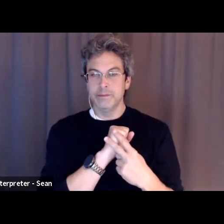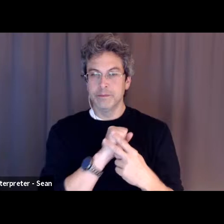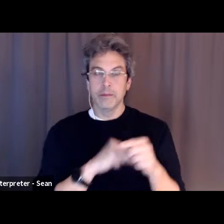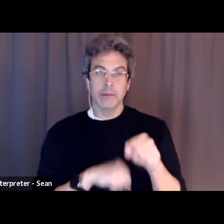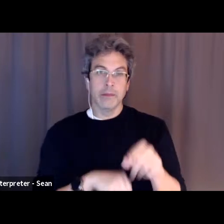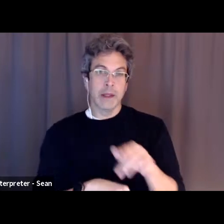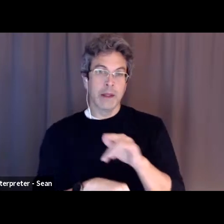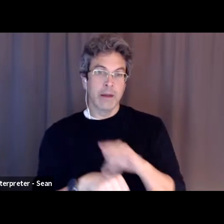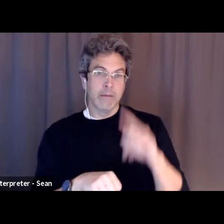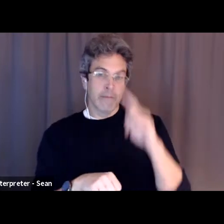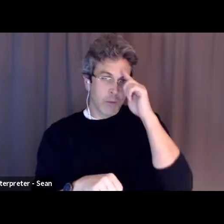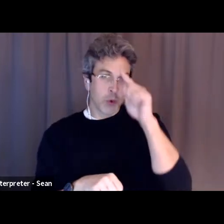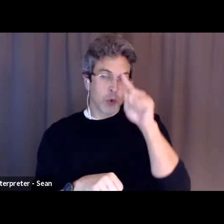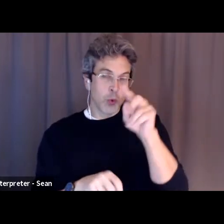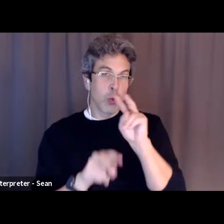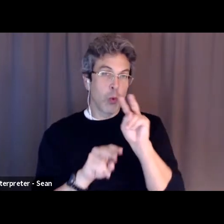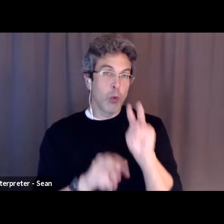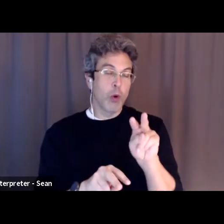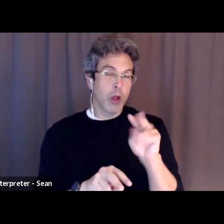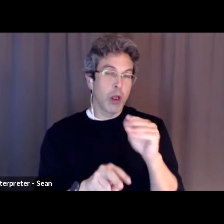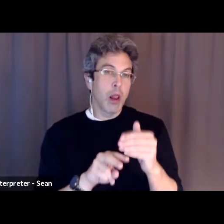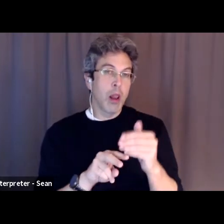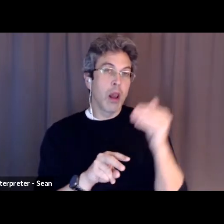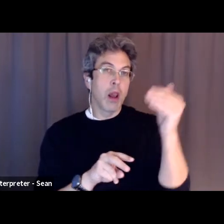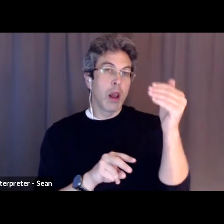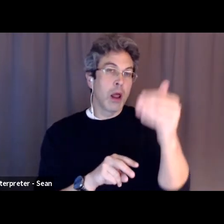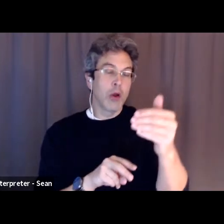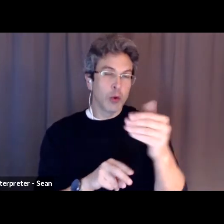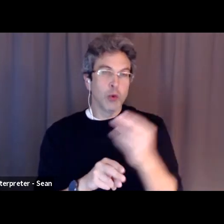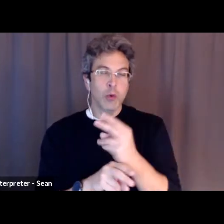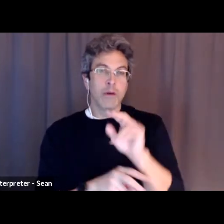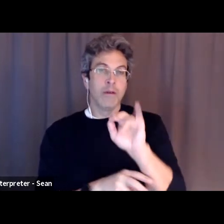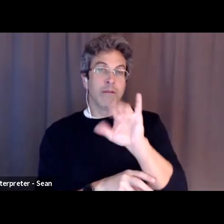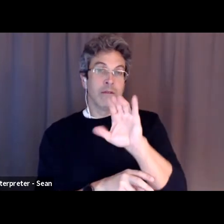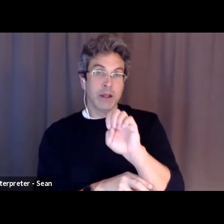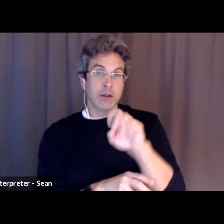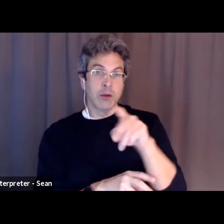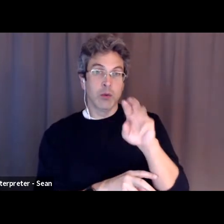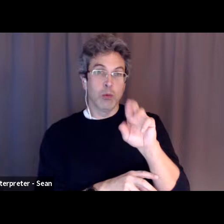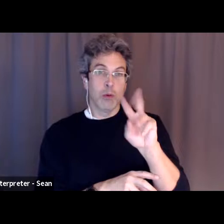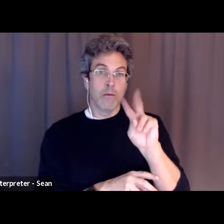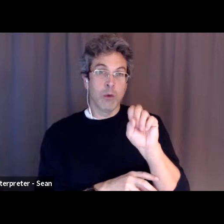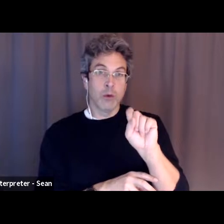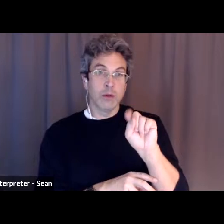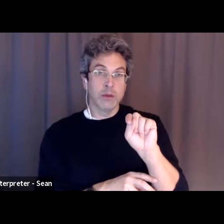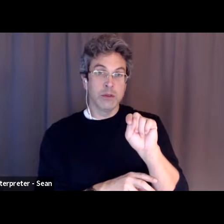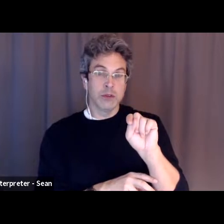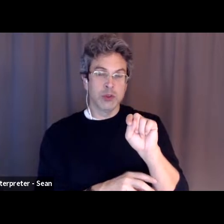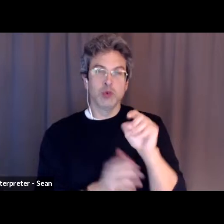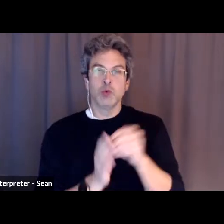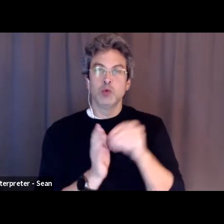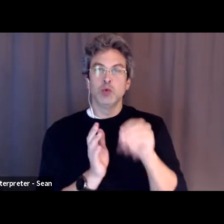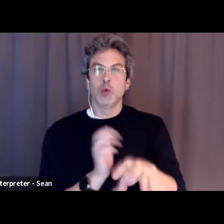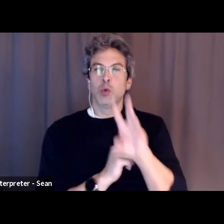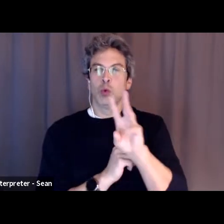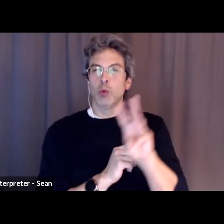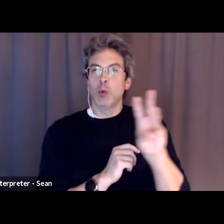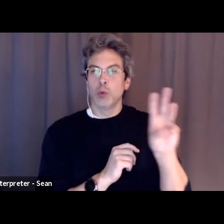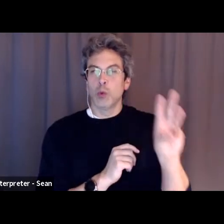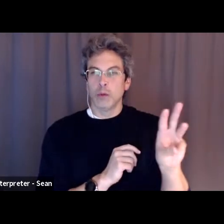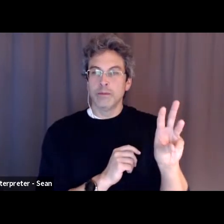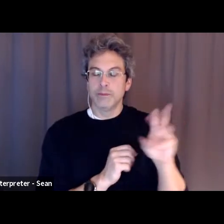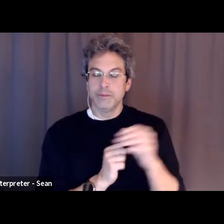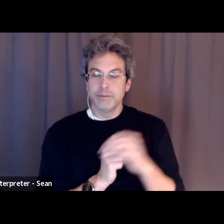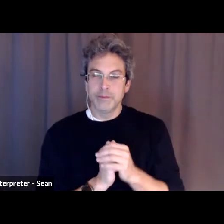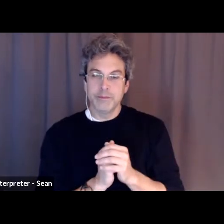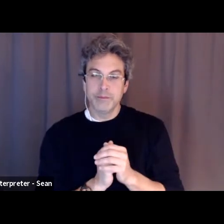at a later time using the Vice Provost student website. The information that is presented in